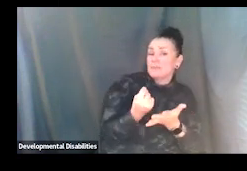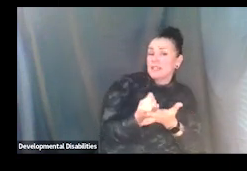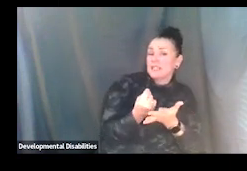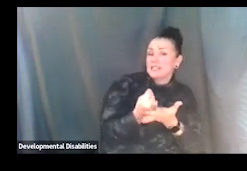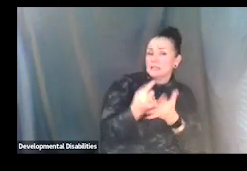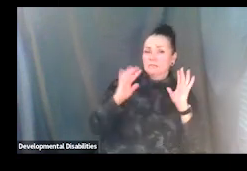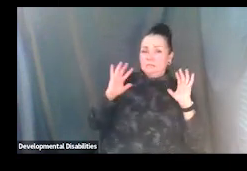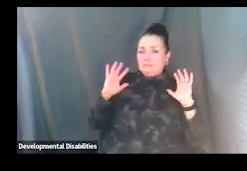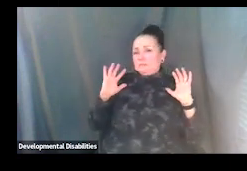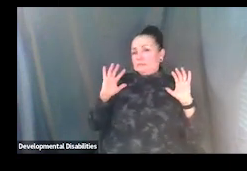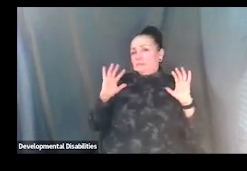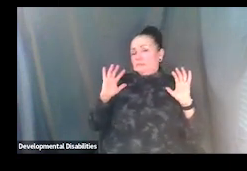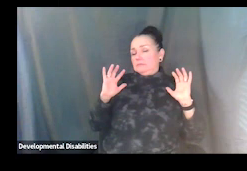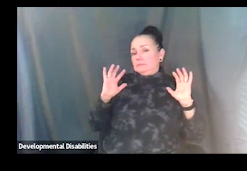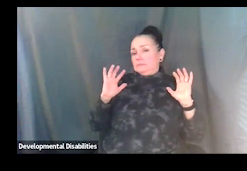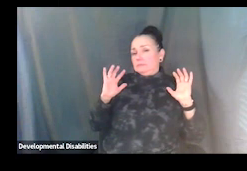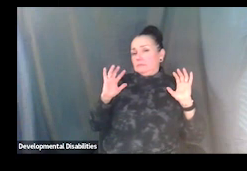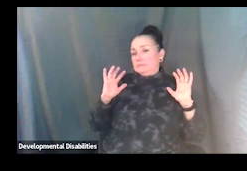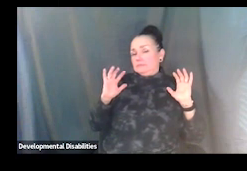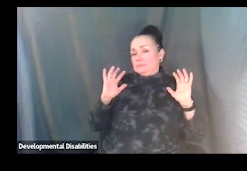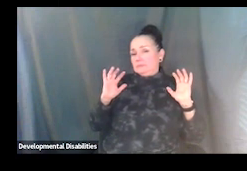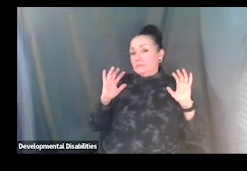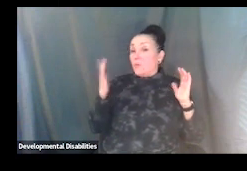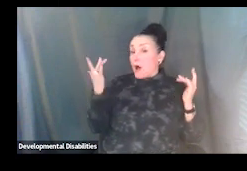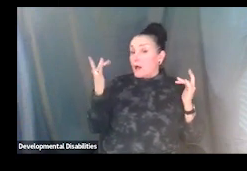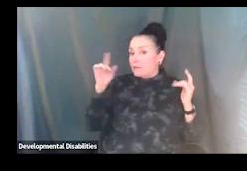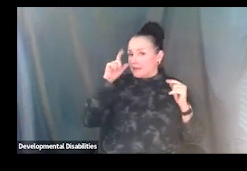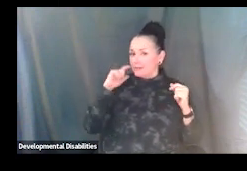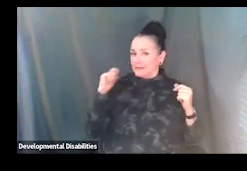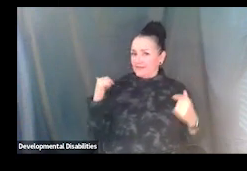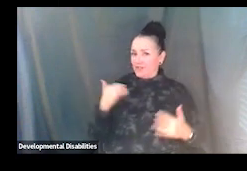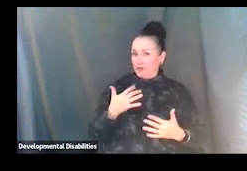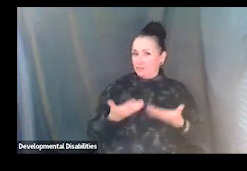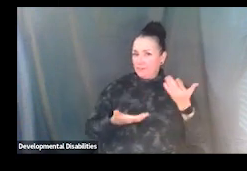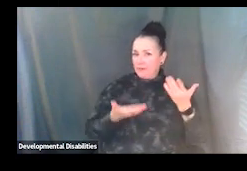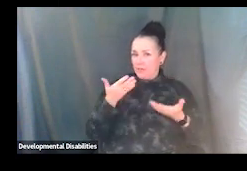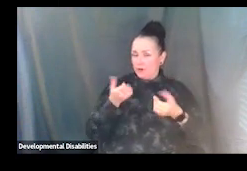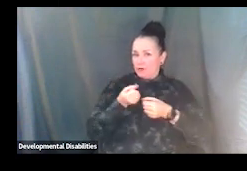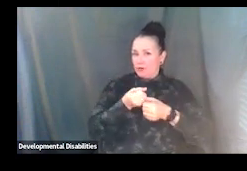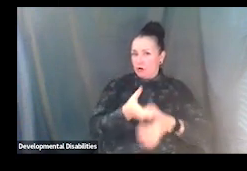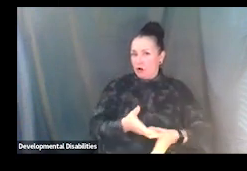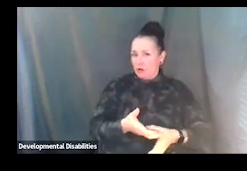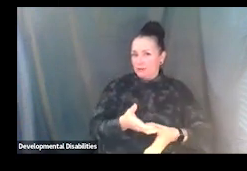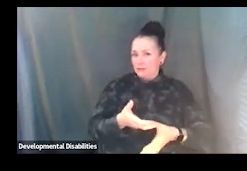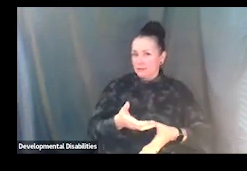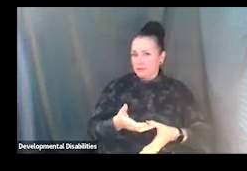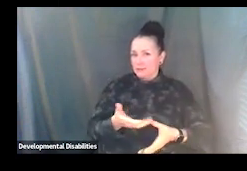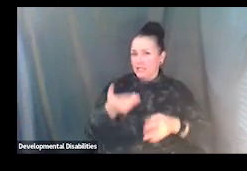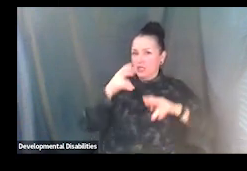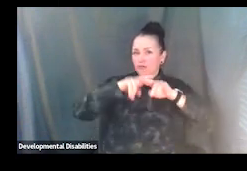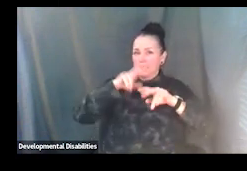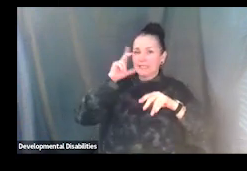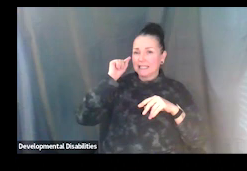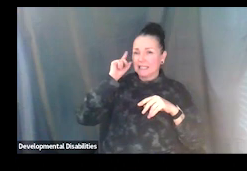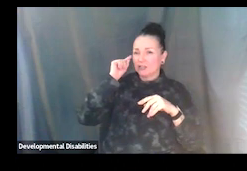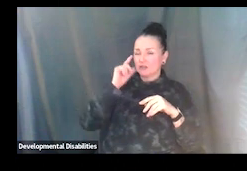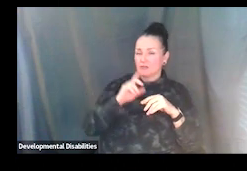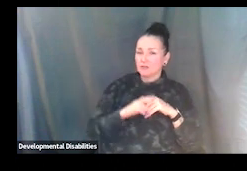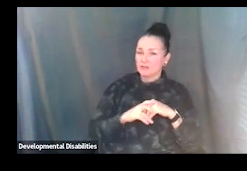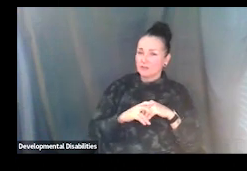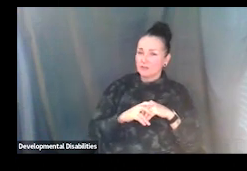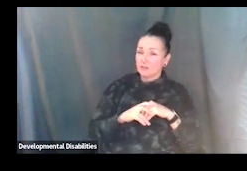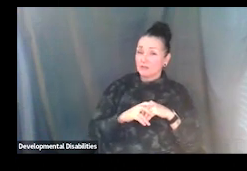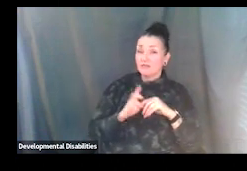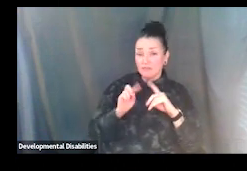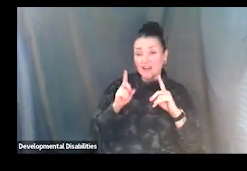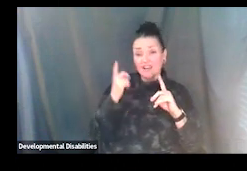you know, stimulants, well, methylphenidate anyway, does not increase the rate of seizures. That obviously there's going to be some people it might, but for the most part, they feel, and